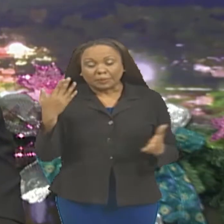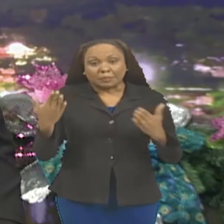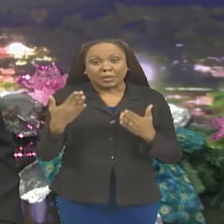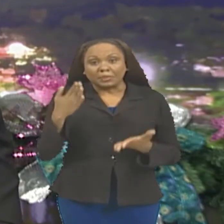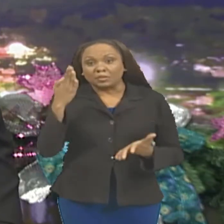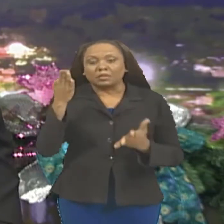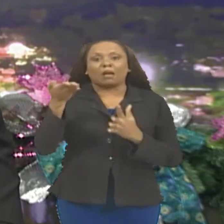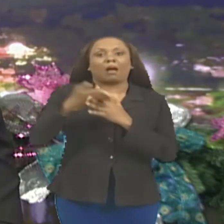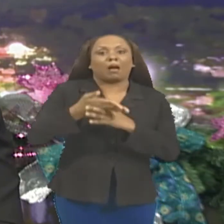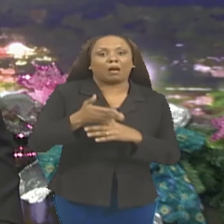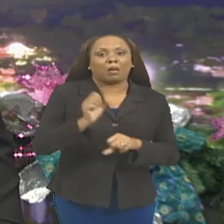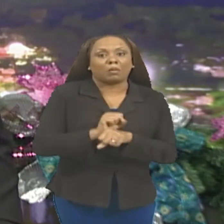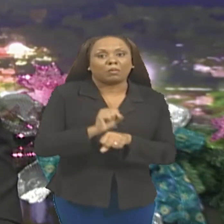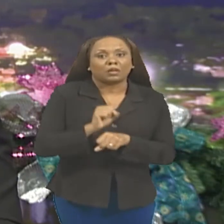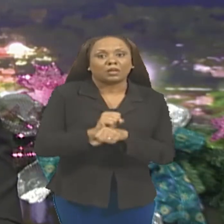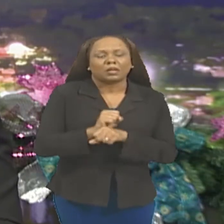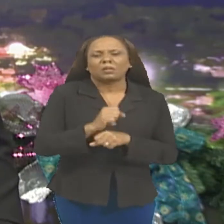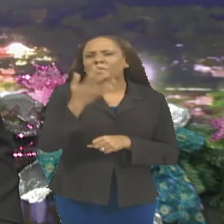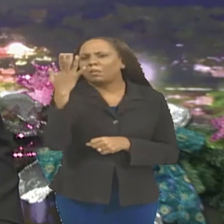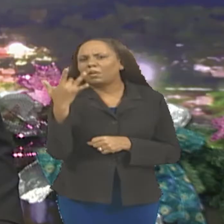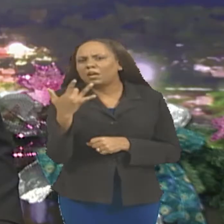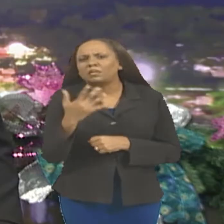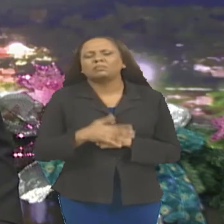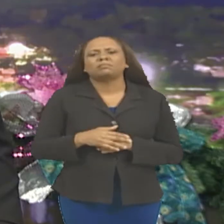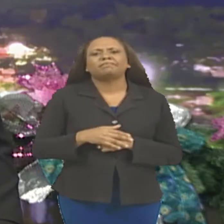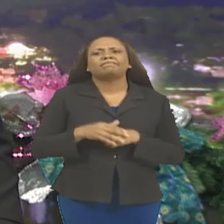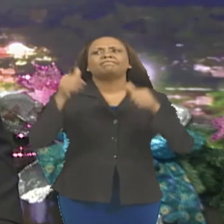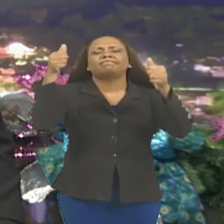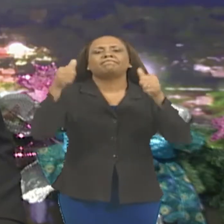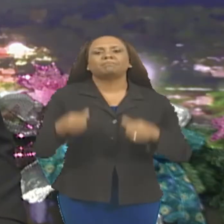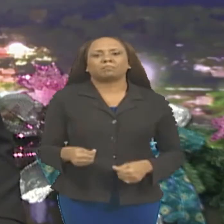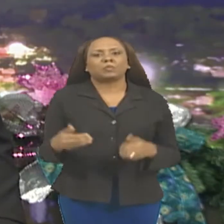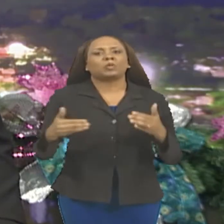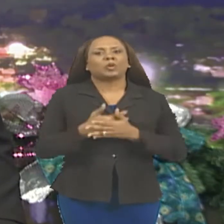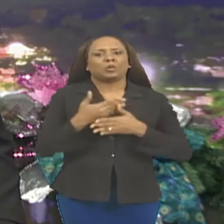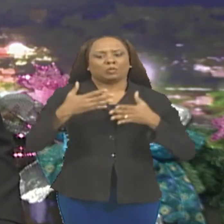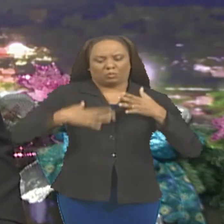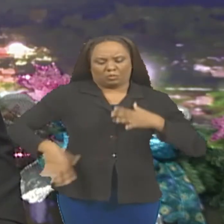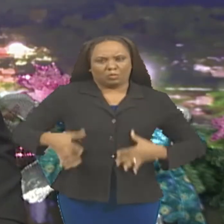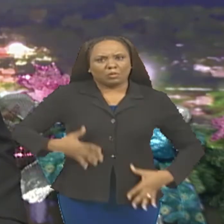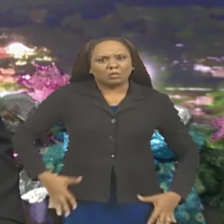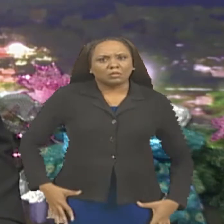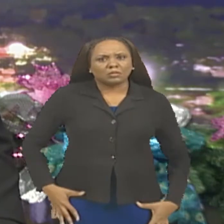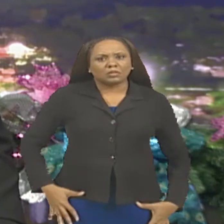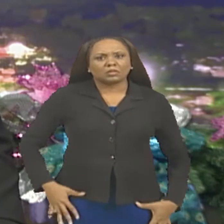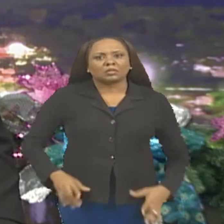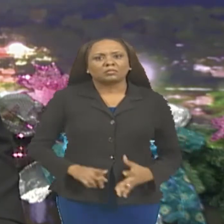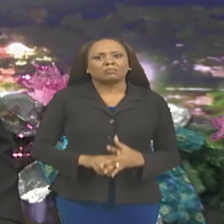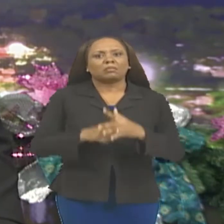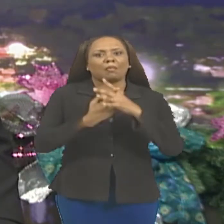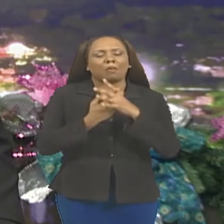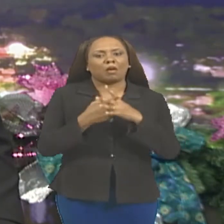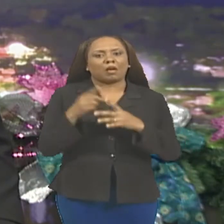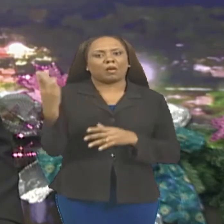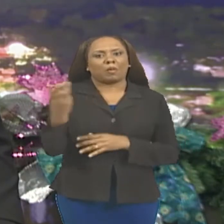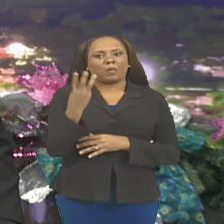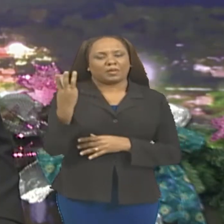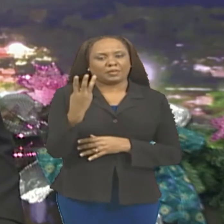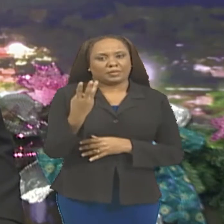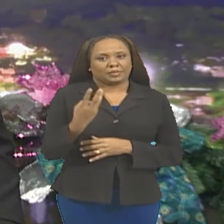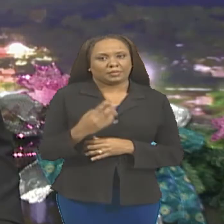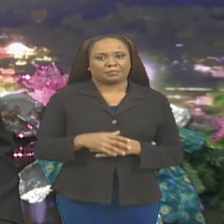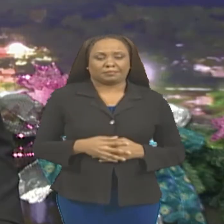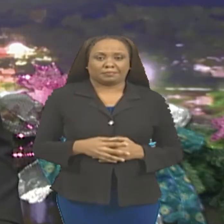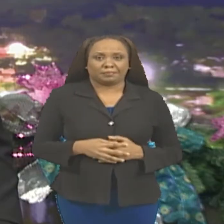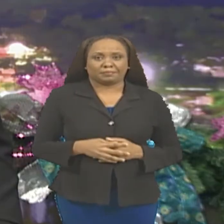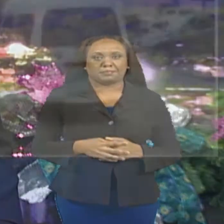grievances, including a notice that a new dress code for PSV drivers and conductors would come into effect from Wednesday.